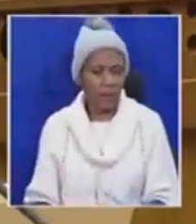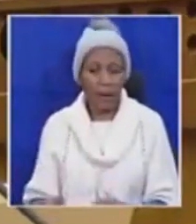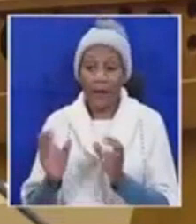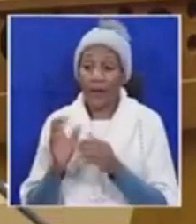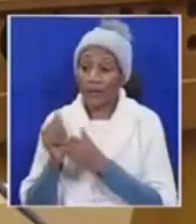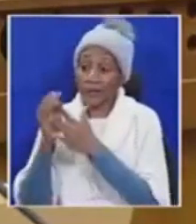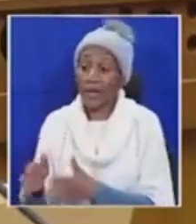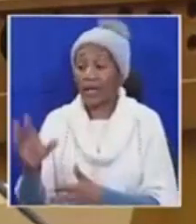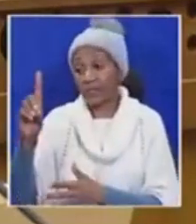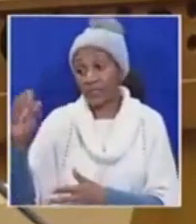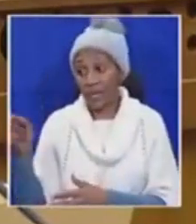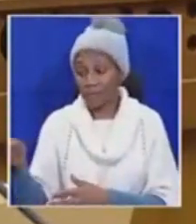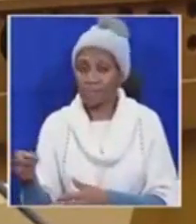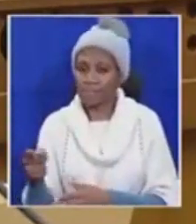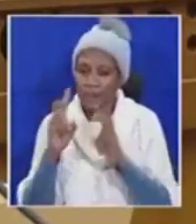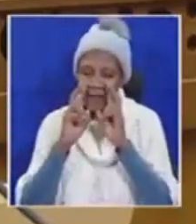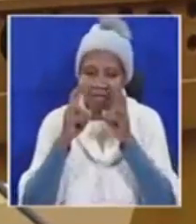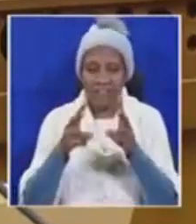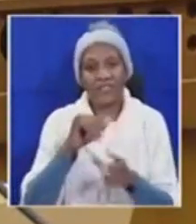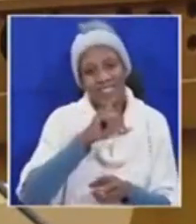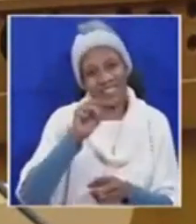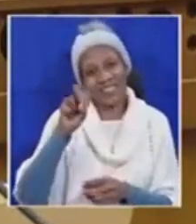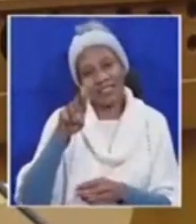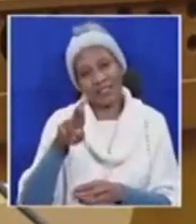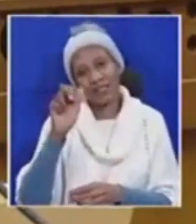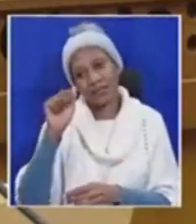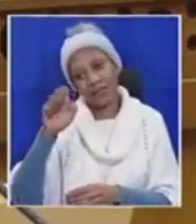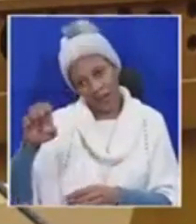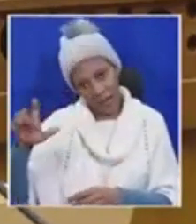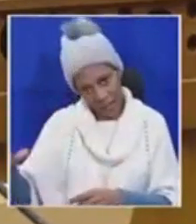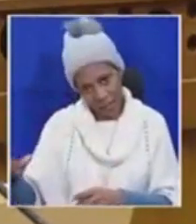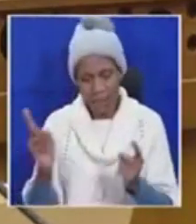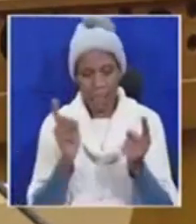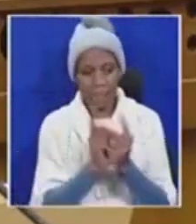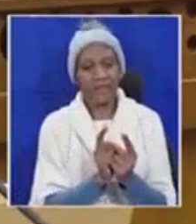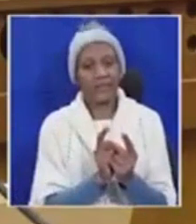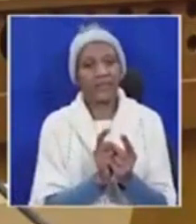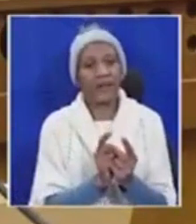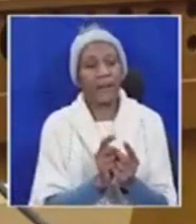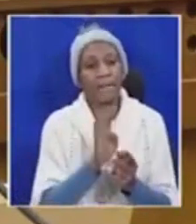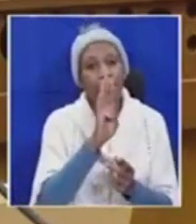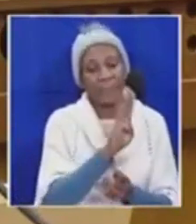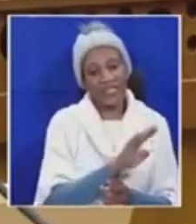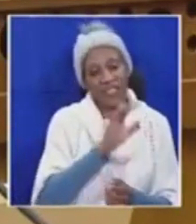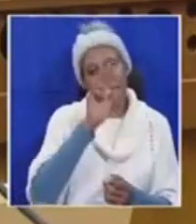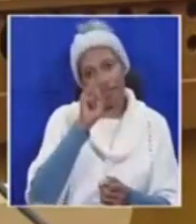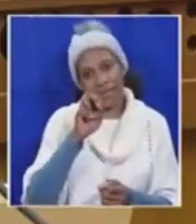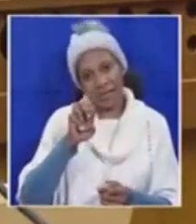Musi Maimane dutifully visited Israel to meet Israeli Prime Minister Benjamin